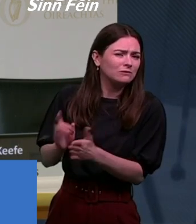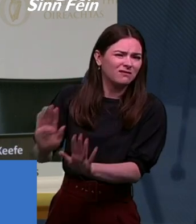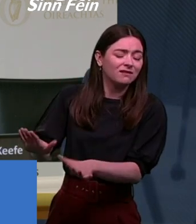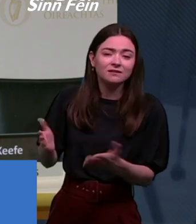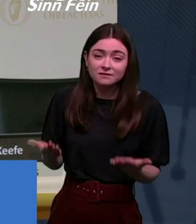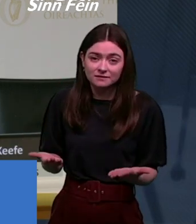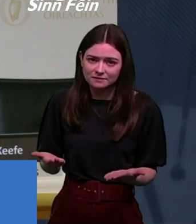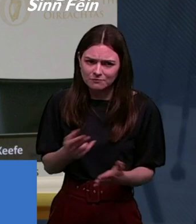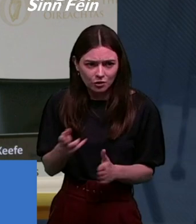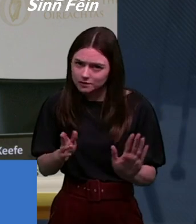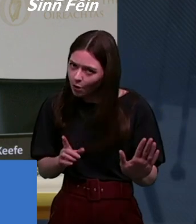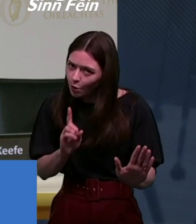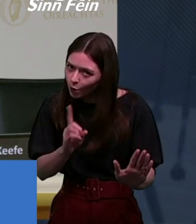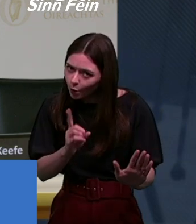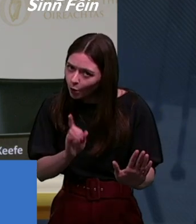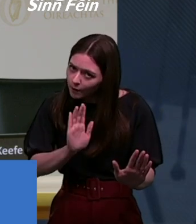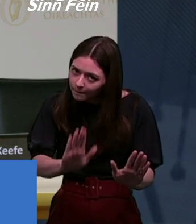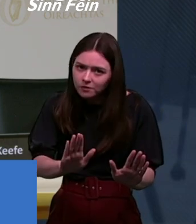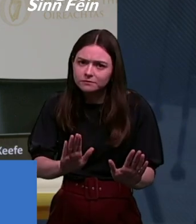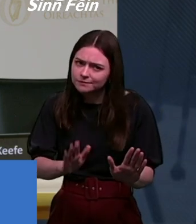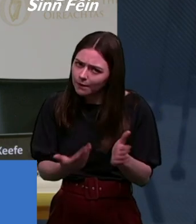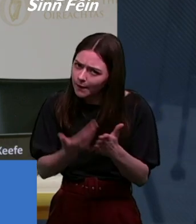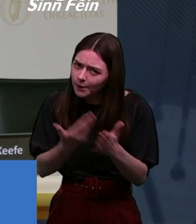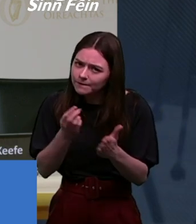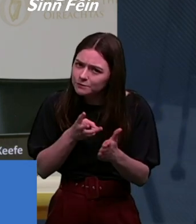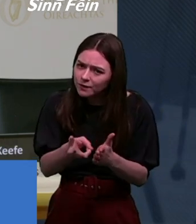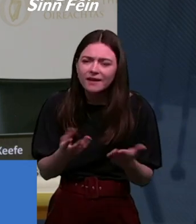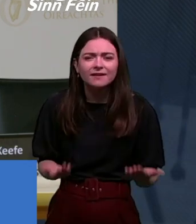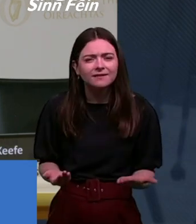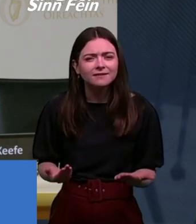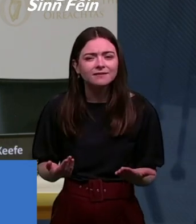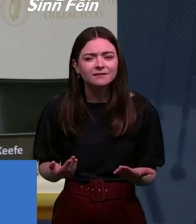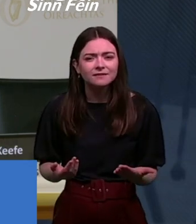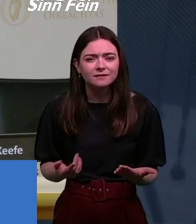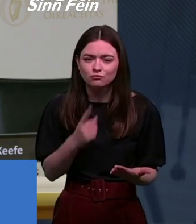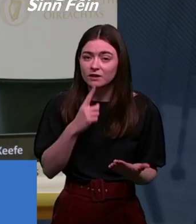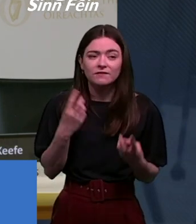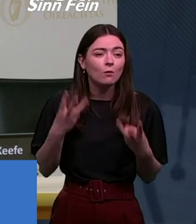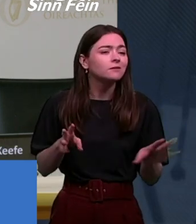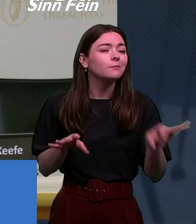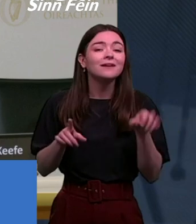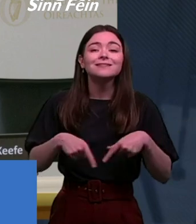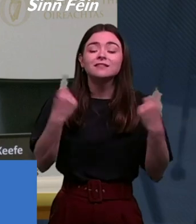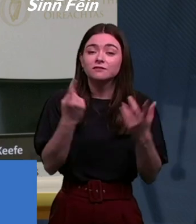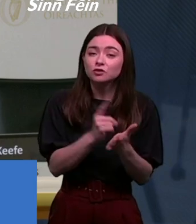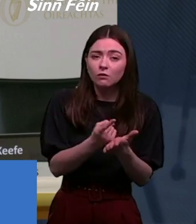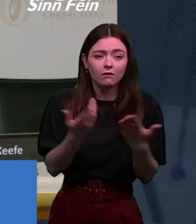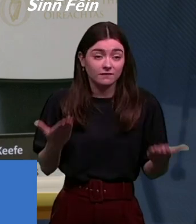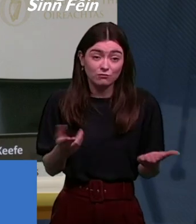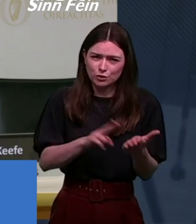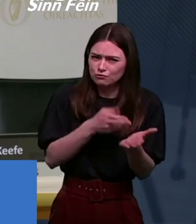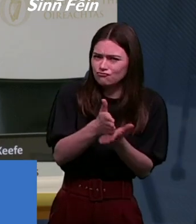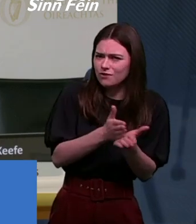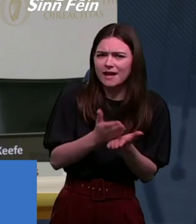on, no, well, I've said that we have to do our prepositions with this, but like they want to go and choose something else, we're going to get a train, the train